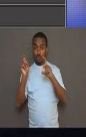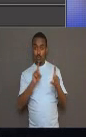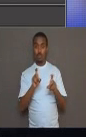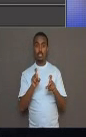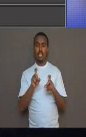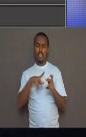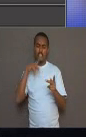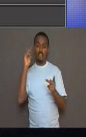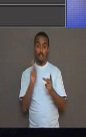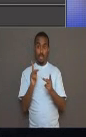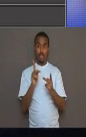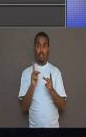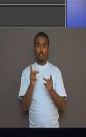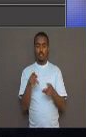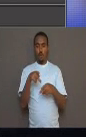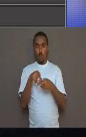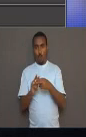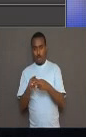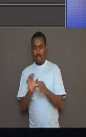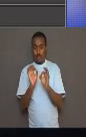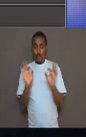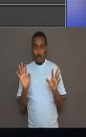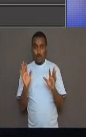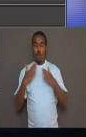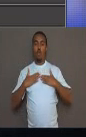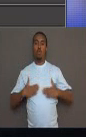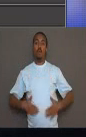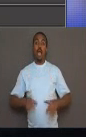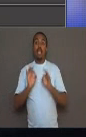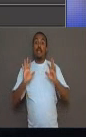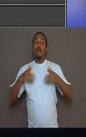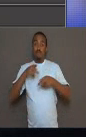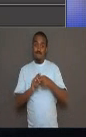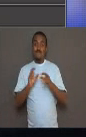the effects of weightlessness on humans.